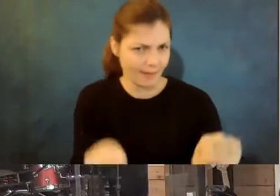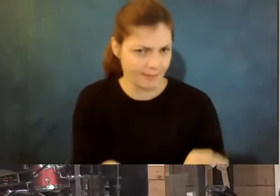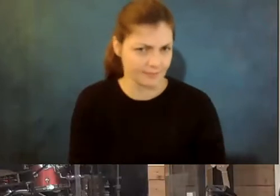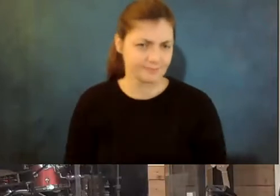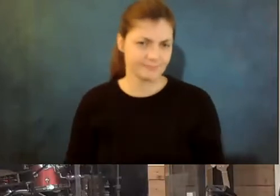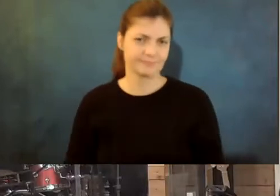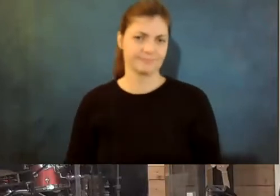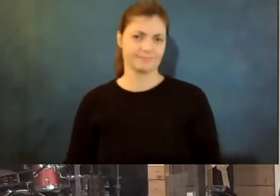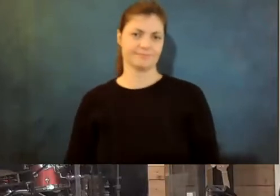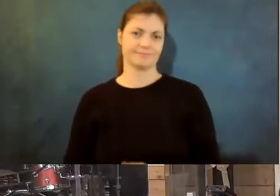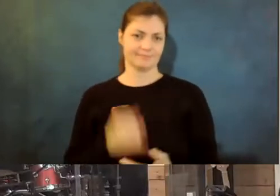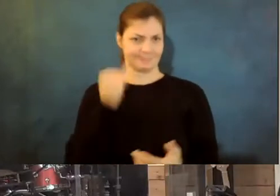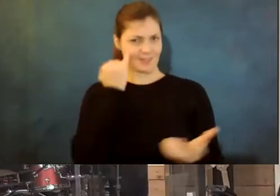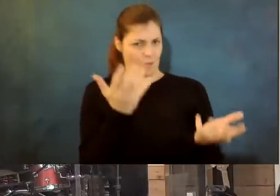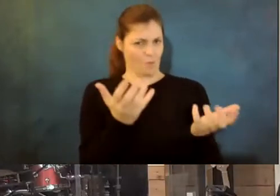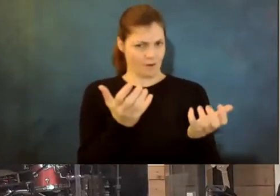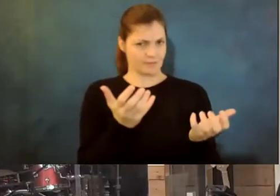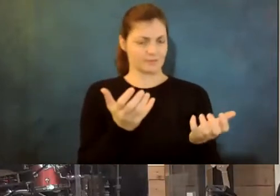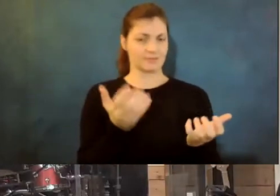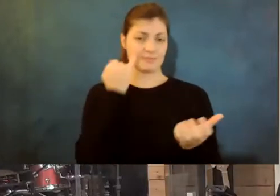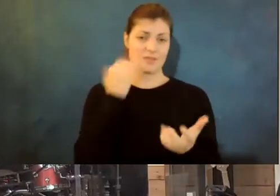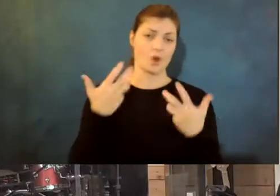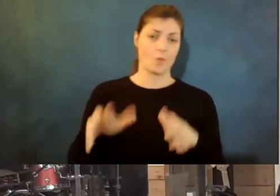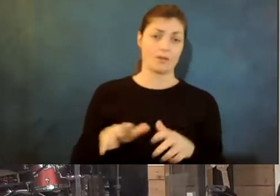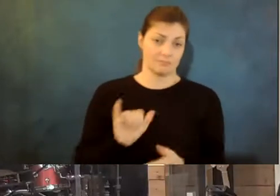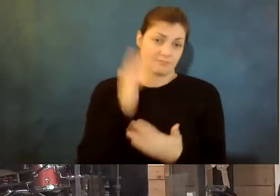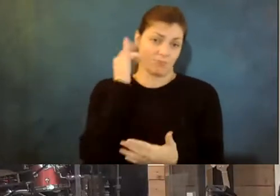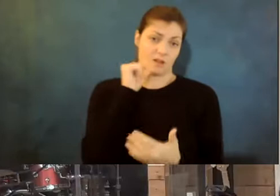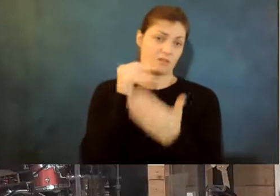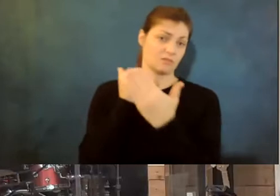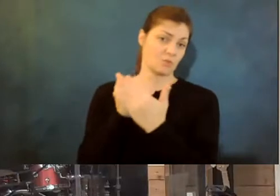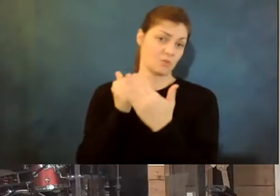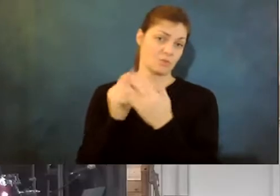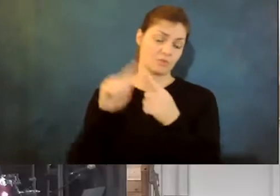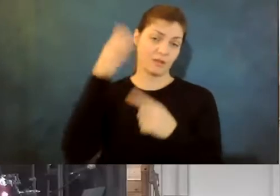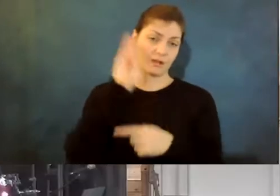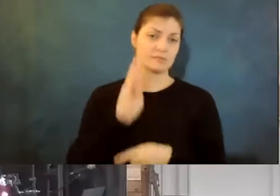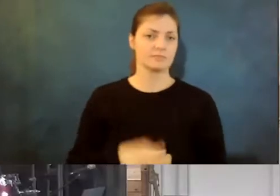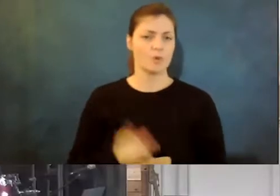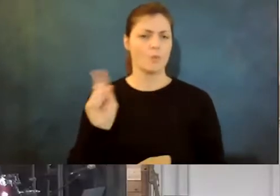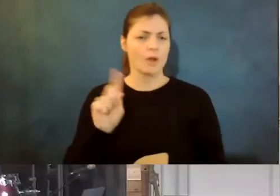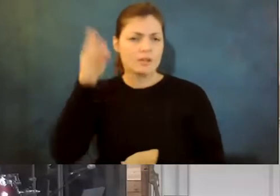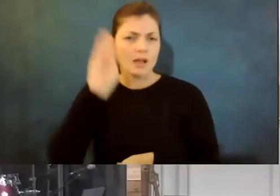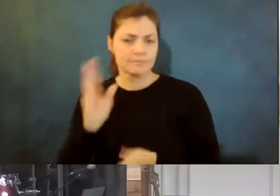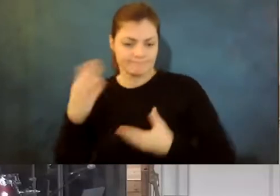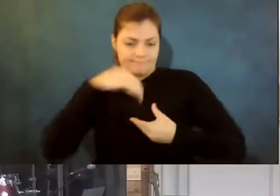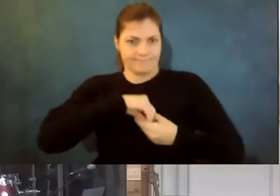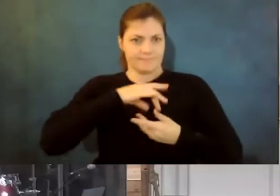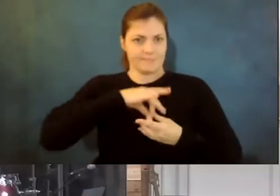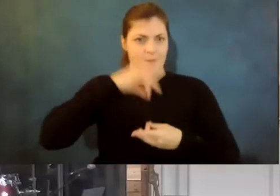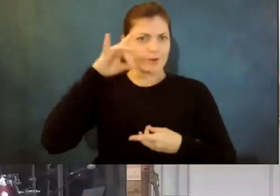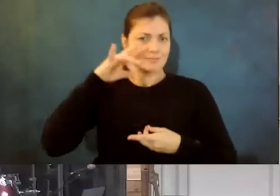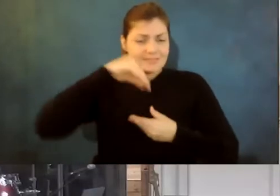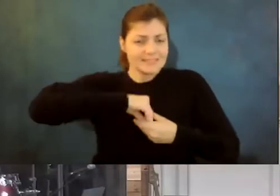It's not because we make God come close. It's because if you're a believer, where is he? By his Spirit, he's in you. Can't get any